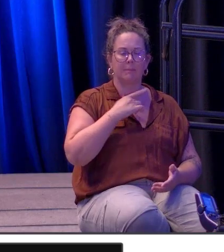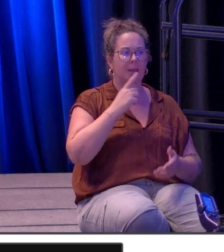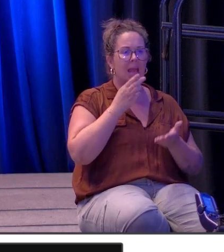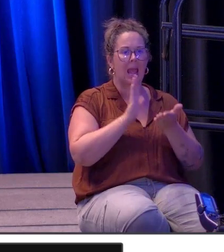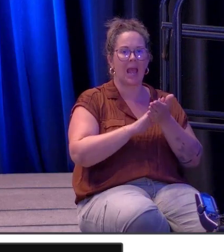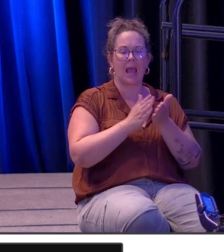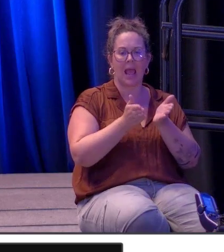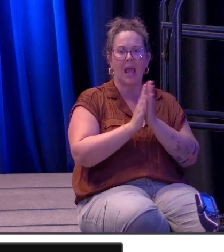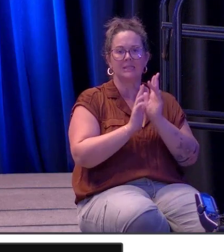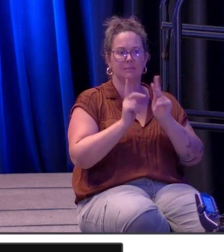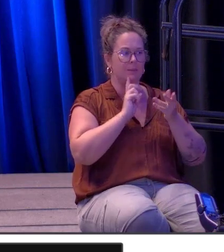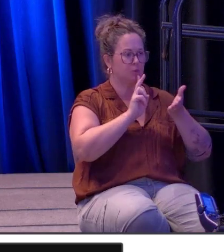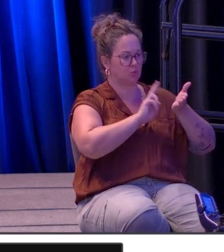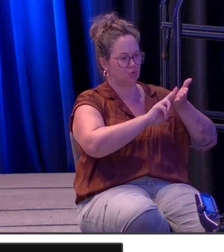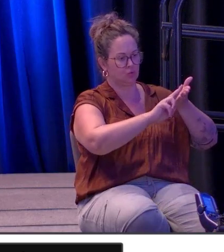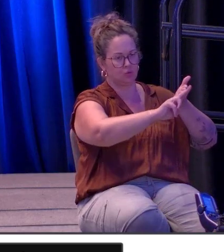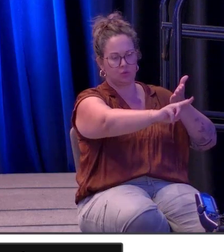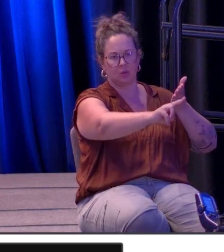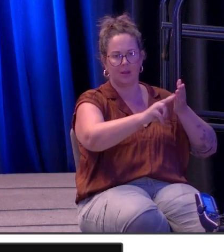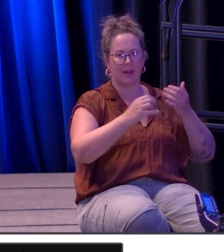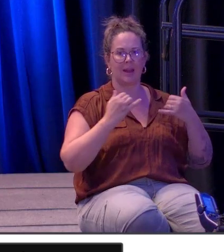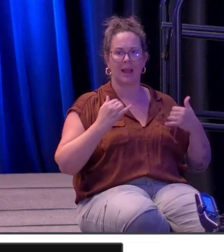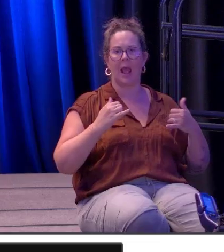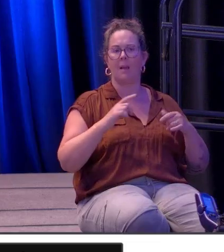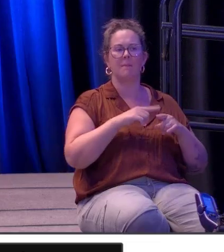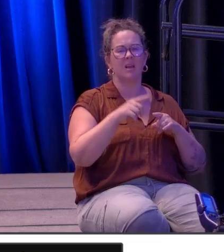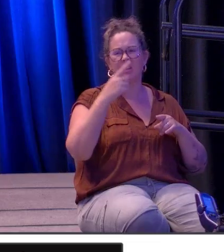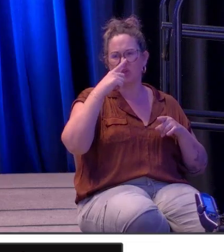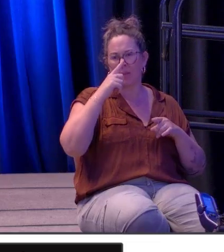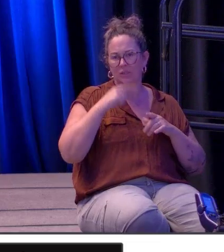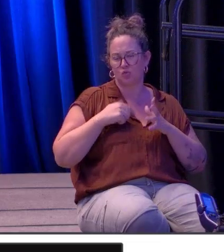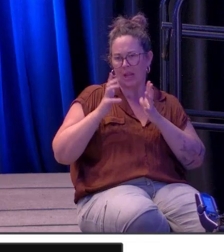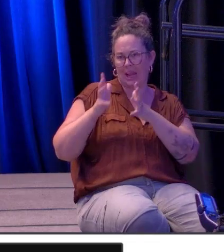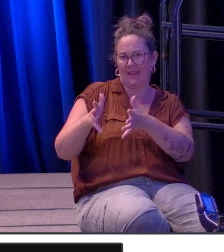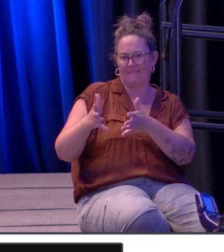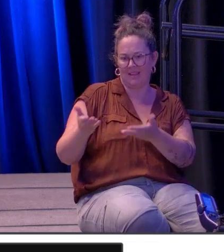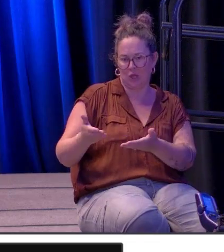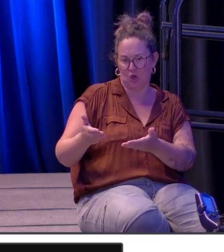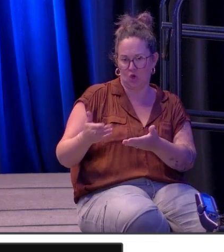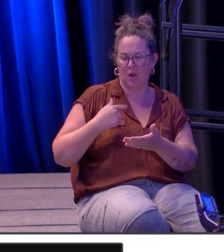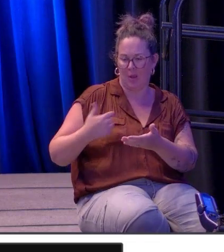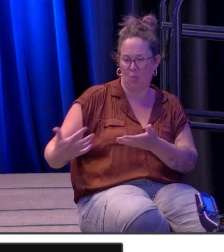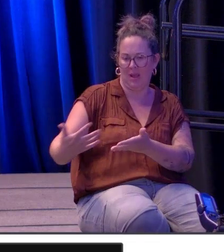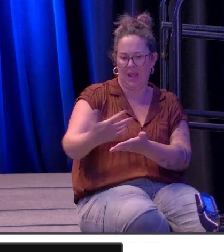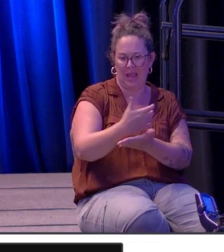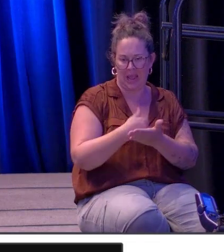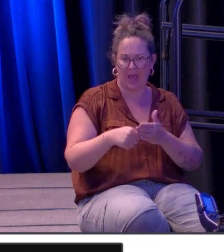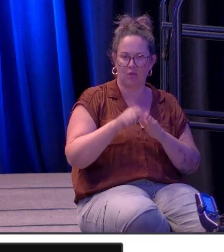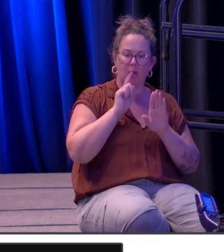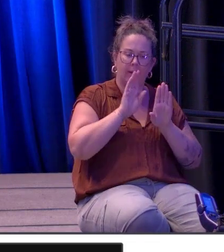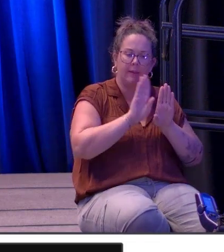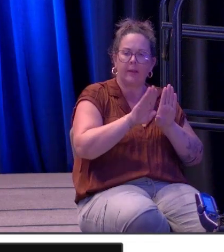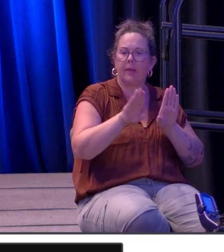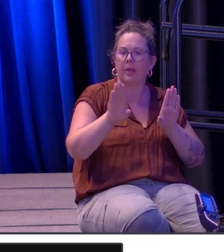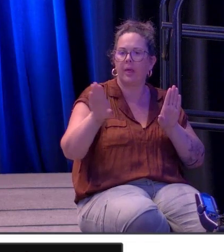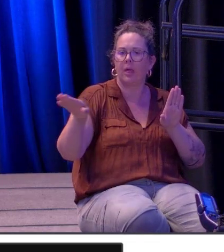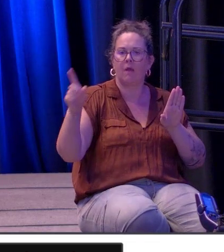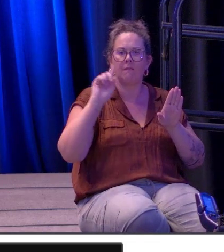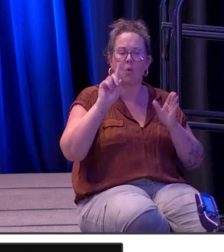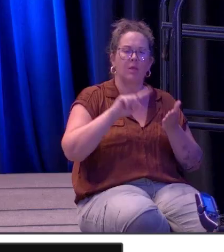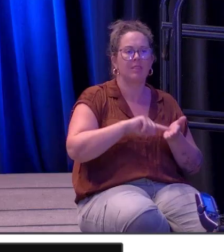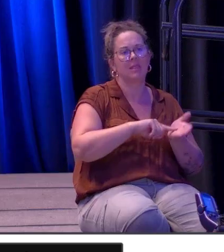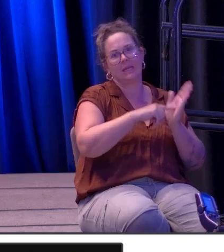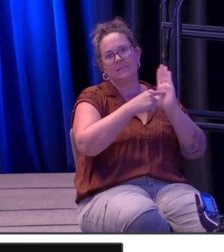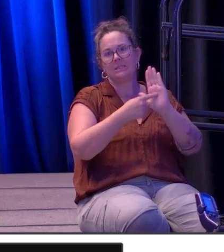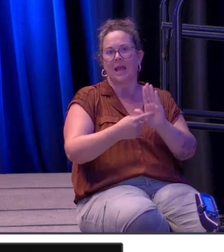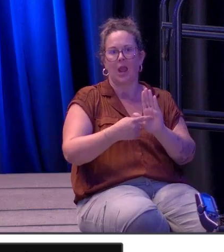Post-it notes when you leave, and we're going to actually cluster them together, and we're going to actually put it out to the entire